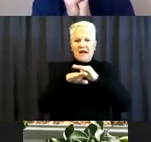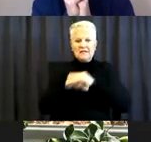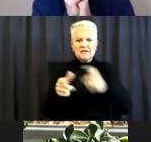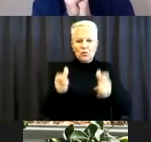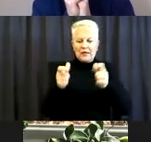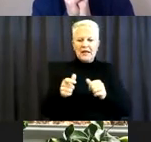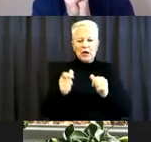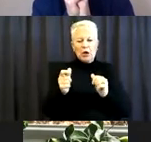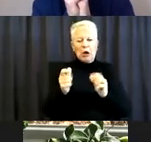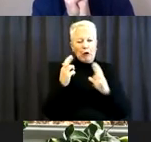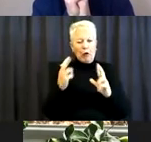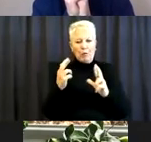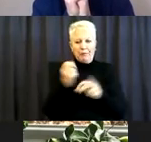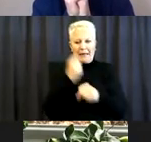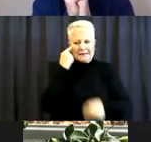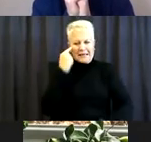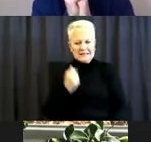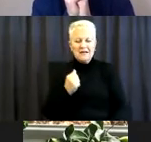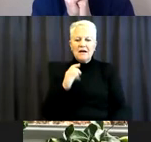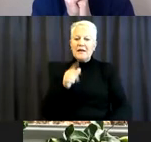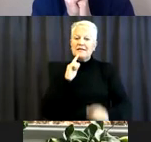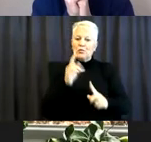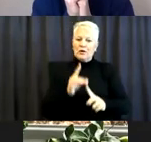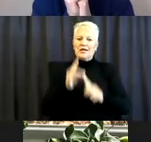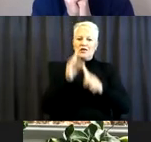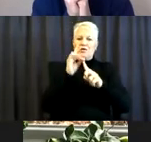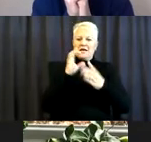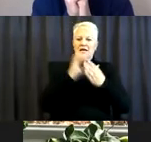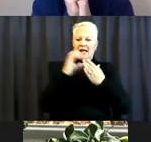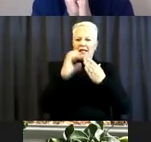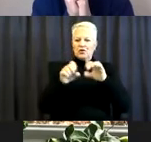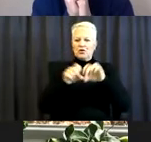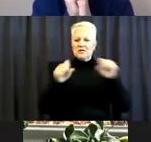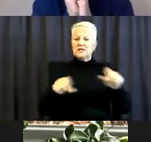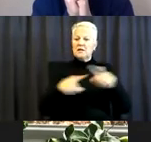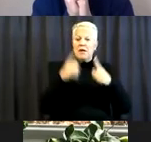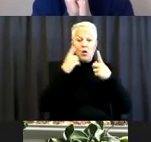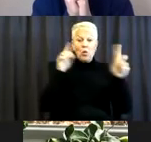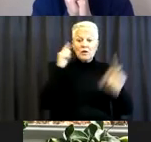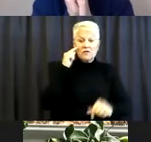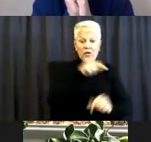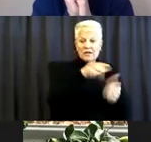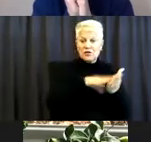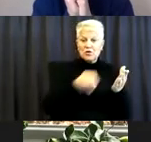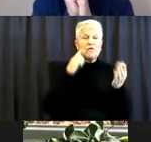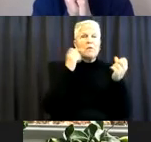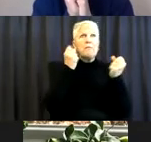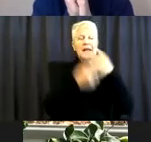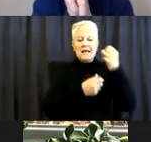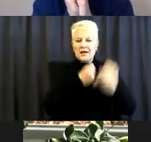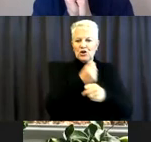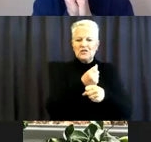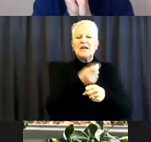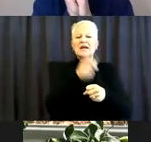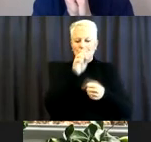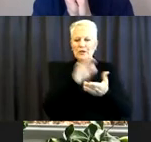that makes sense. That's a pretty unique calendar system, but it has worked for him for years, and it's been a nice